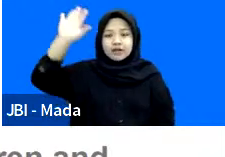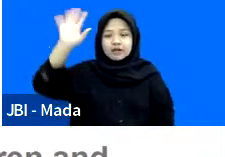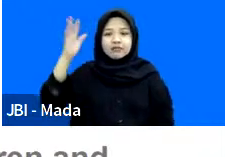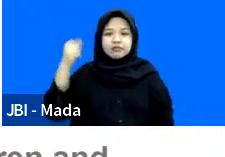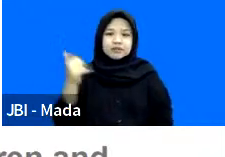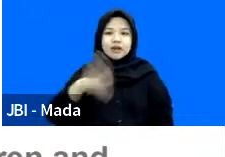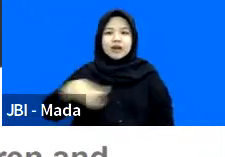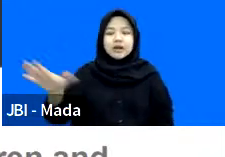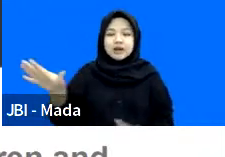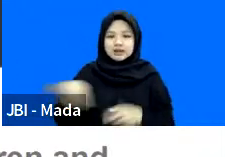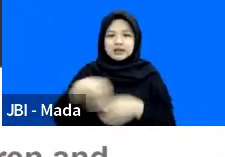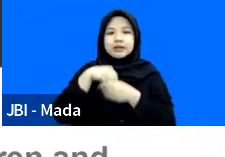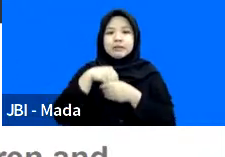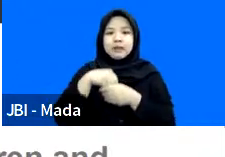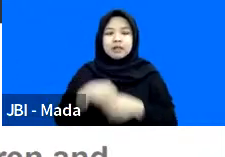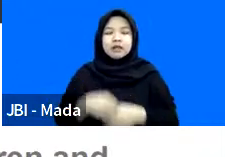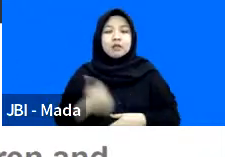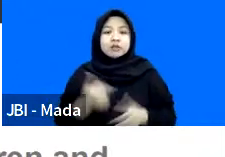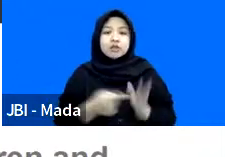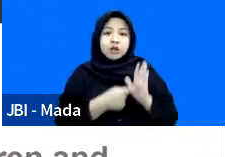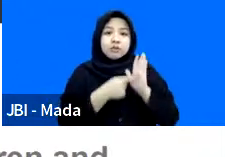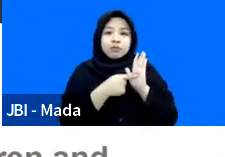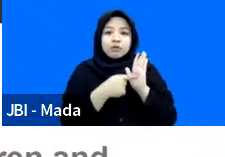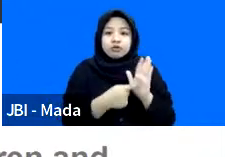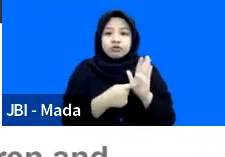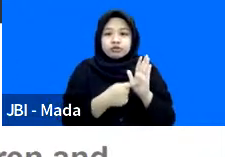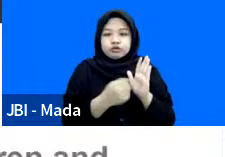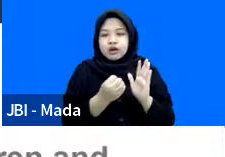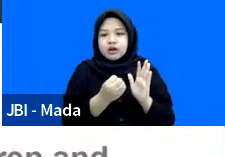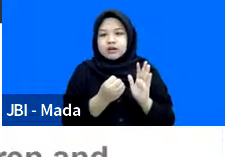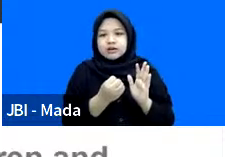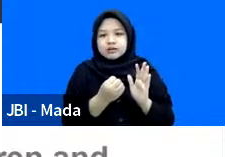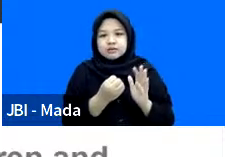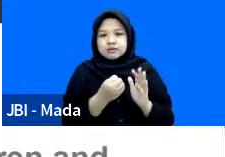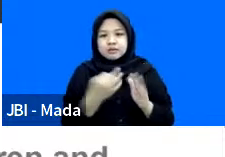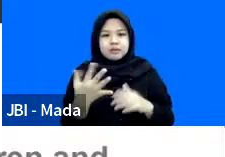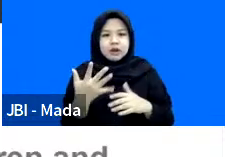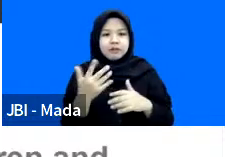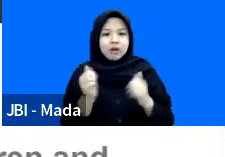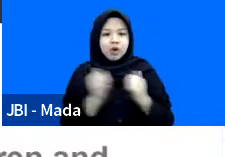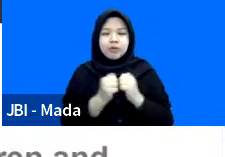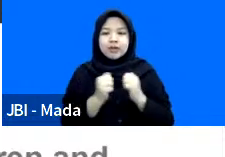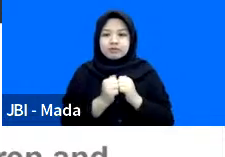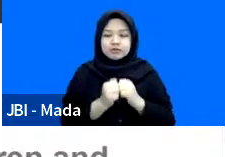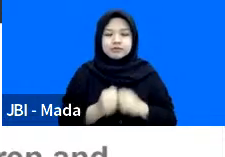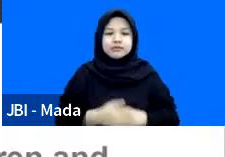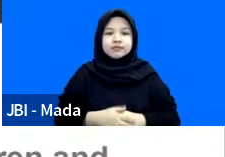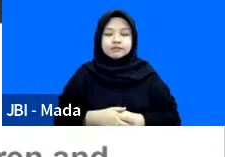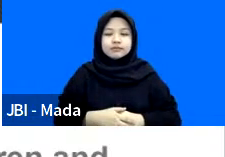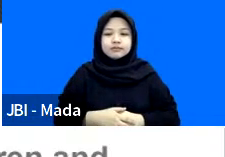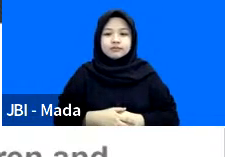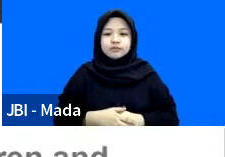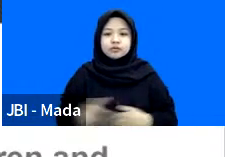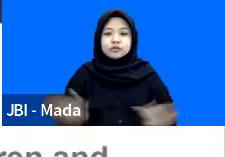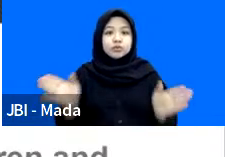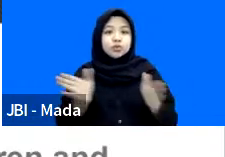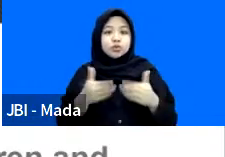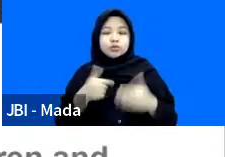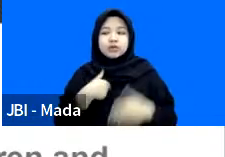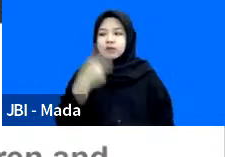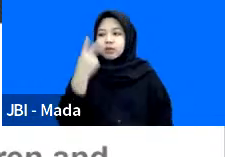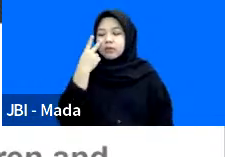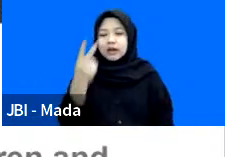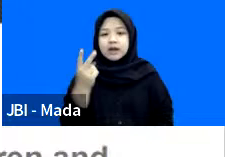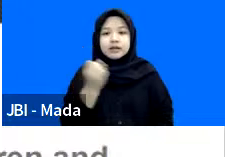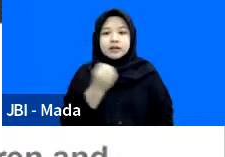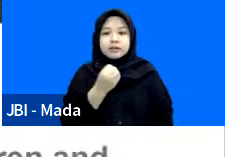lot of promise. And so I would just say in closing, the pandemic highlighted the immense promise of technology.